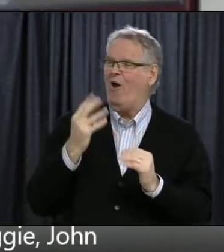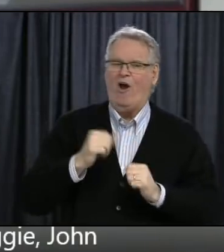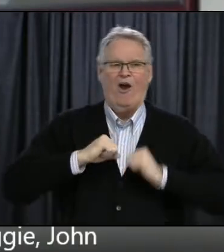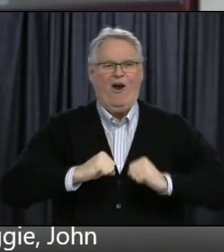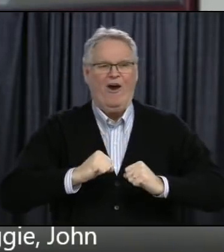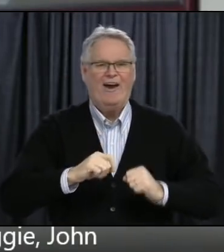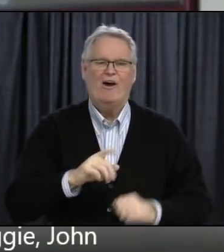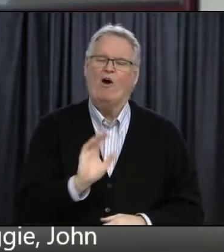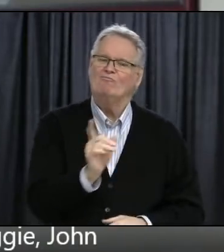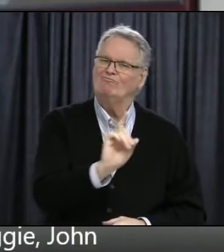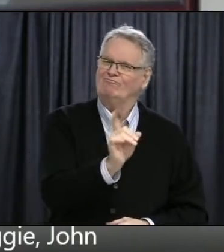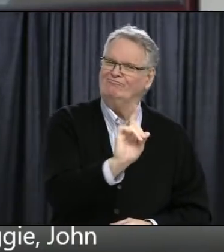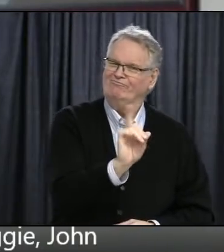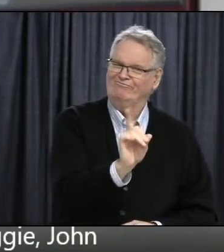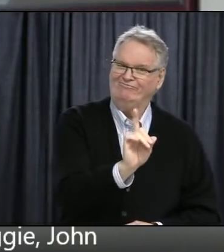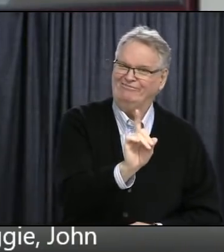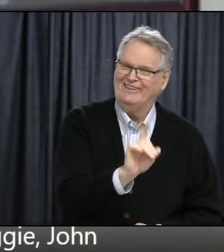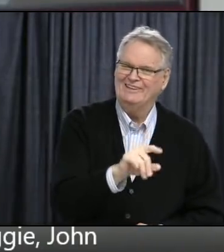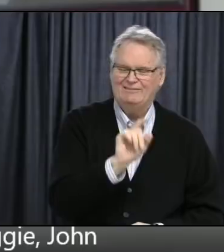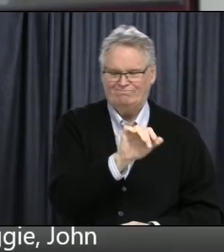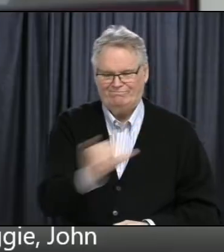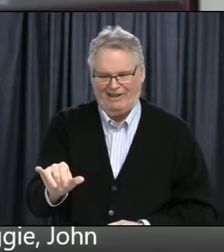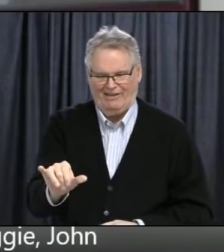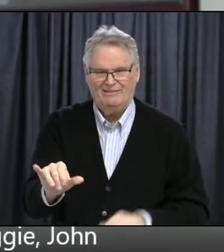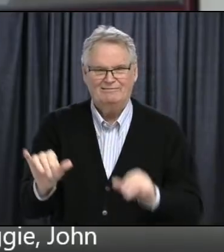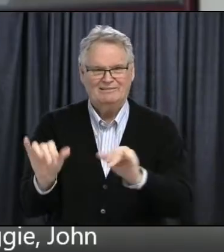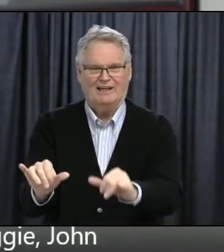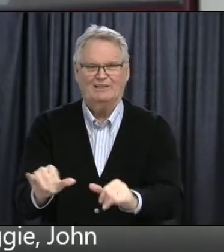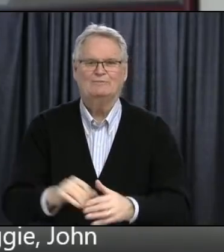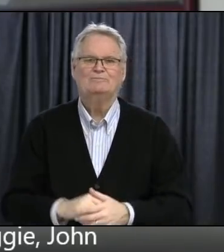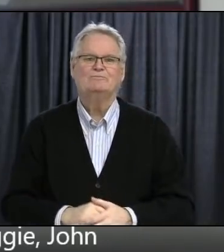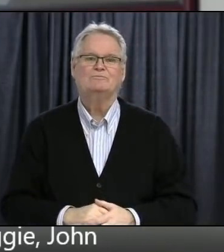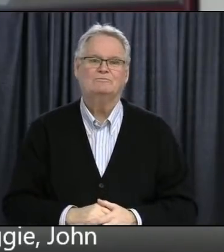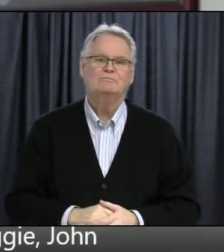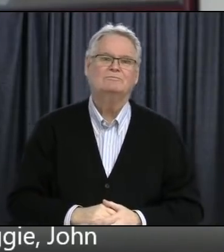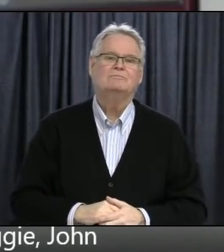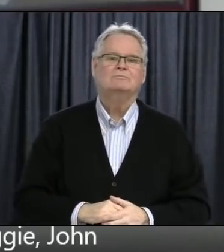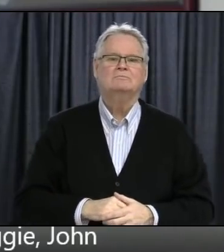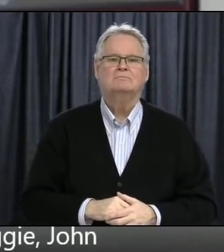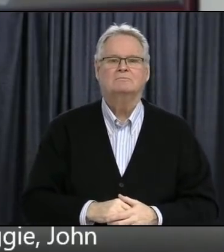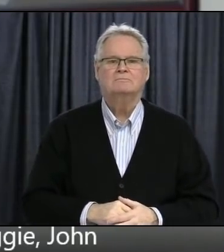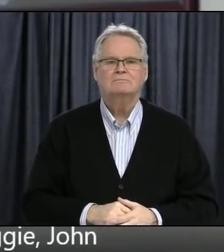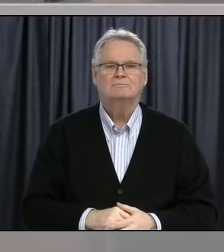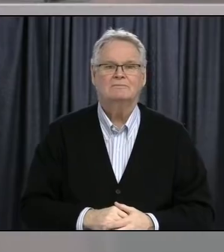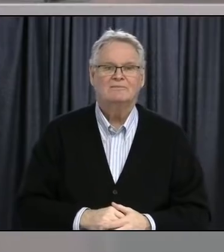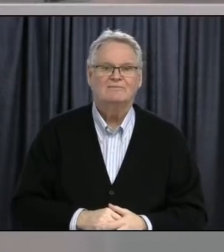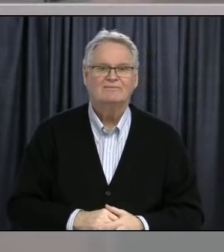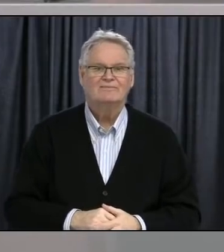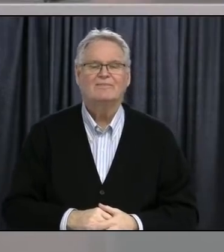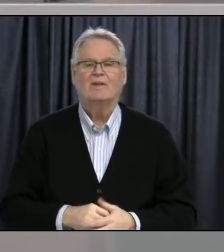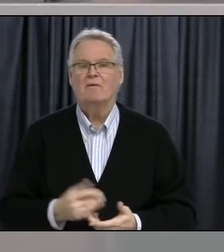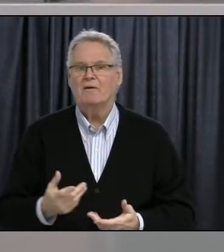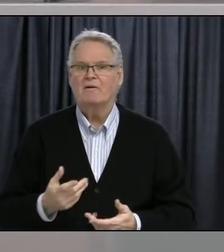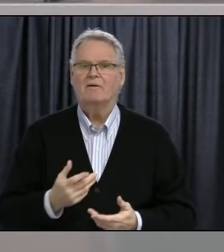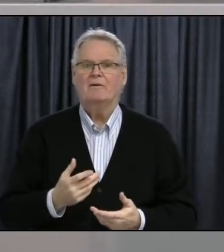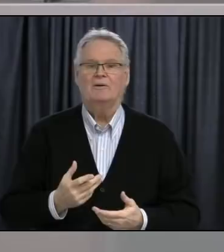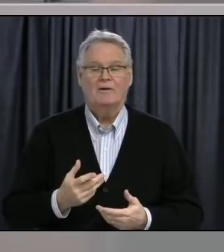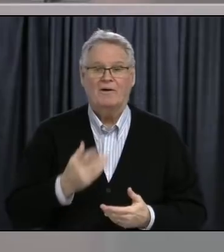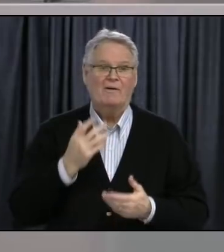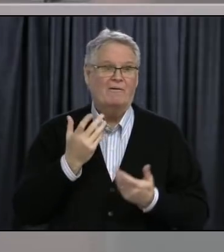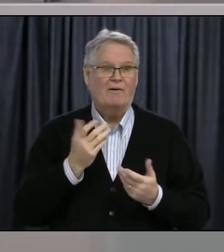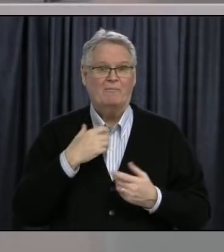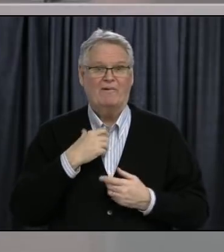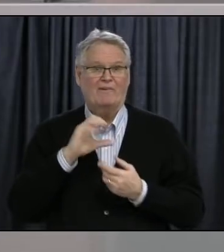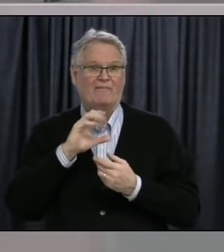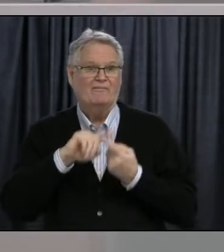as Dr. Fitzgerald says, hold fast for a bit longer. So thank you very much, Premier. I'll hand it back to yourself. Well,